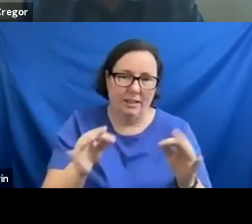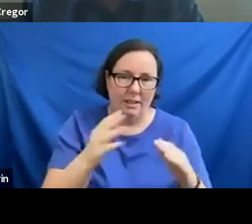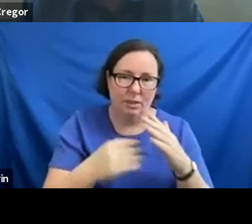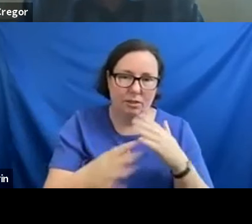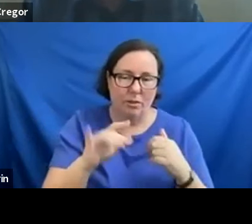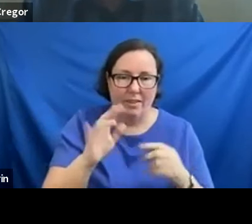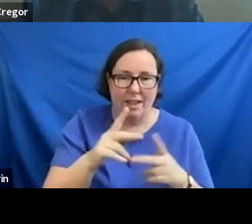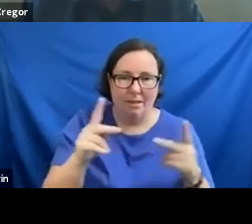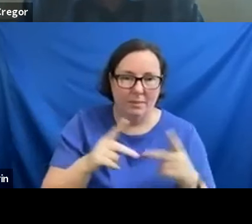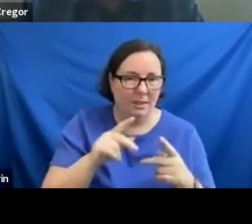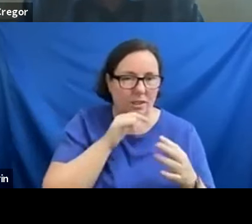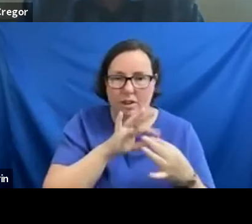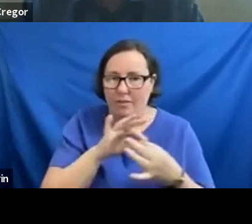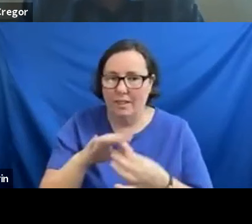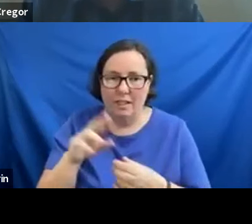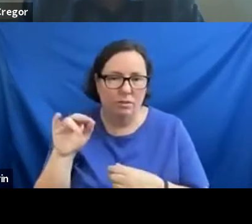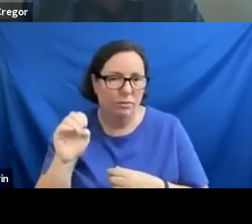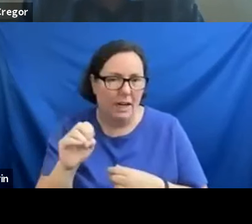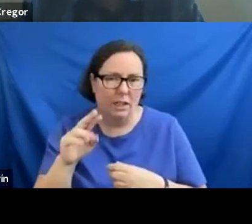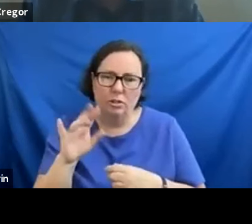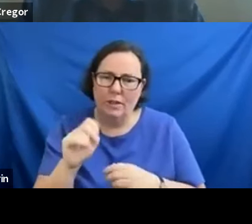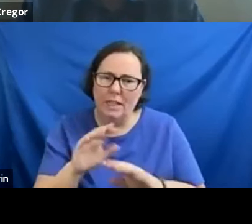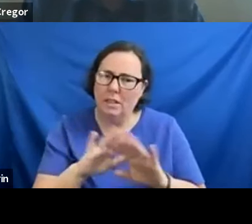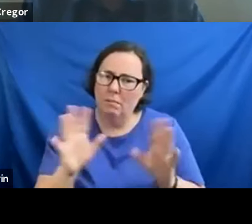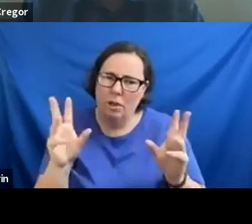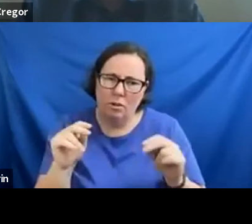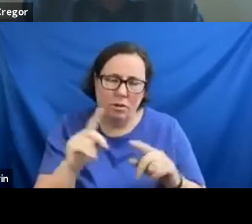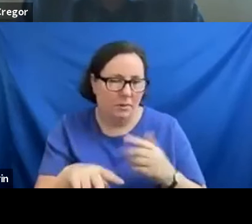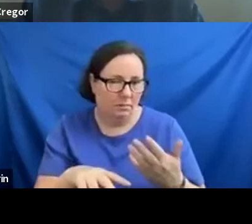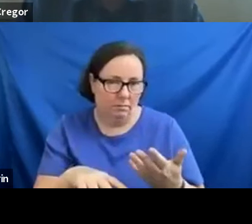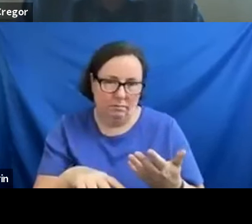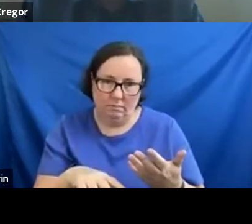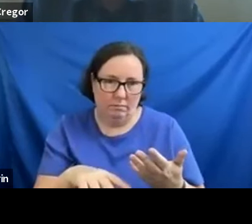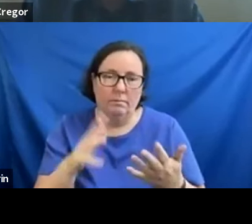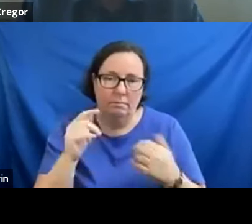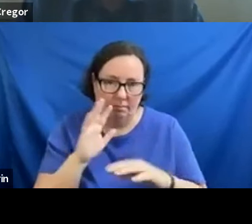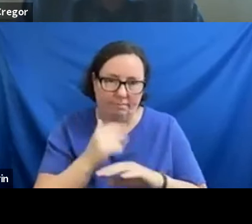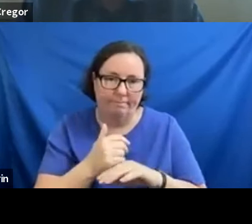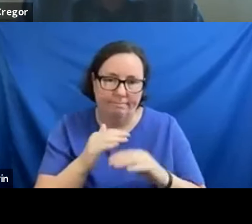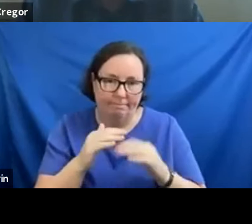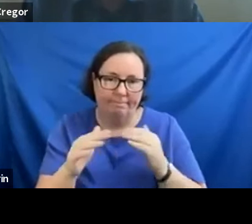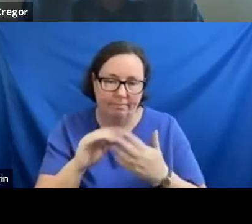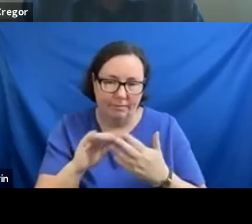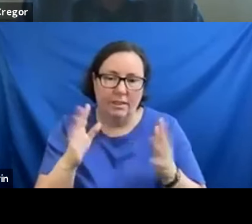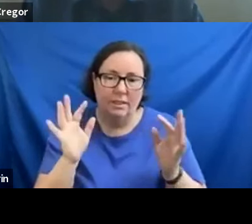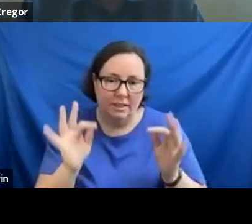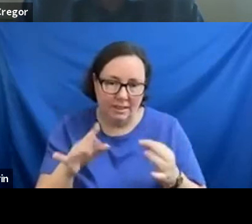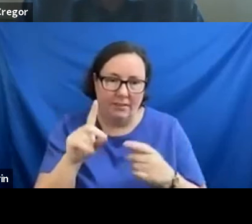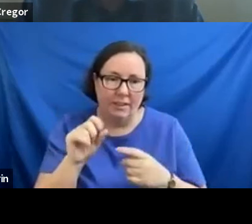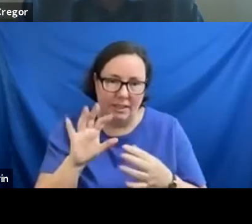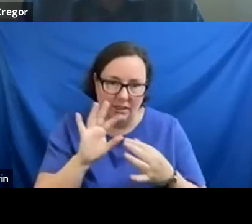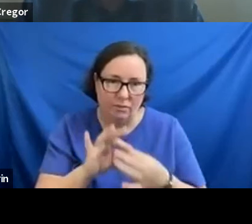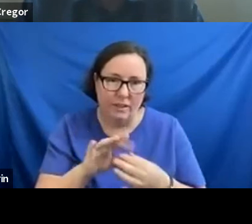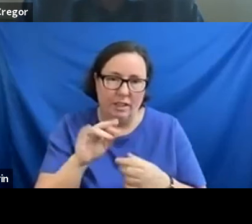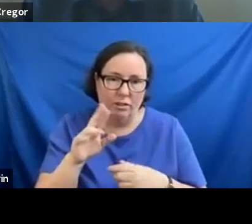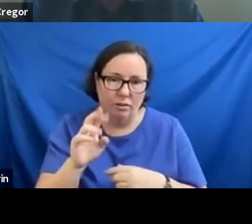that positionality has nothing to do with race or racism, but I wanted to set the record straight and say that it absolutely does have